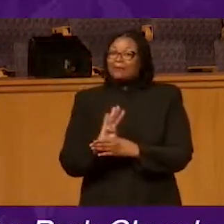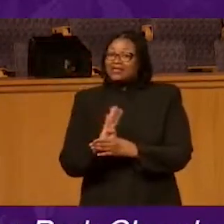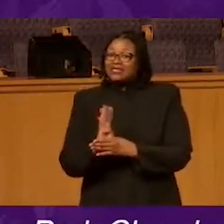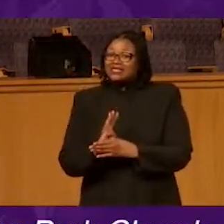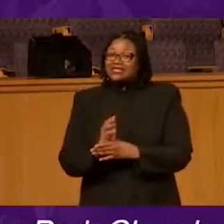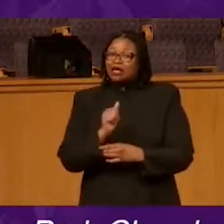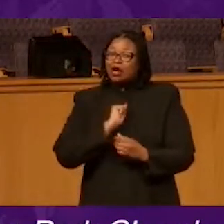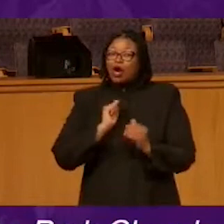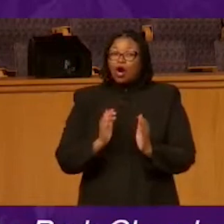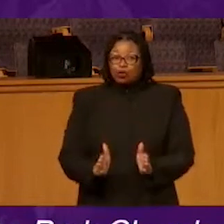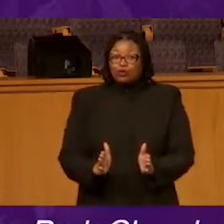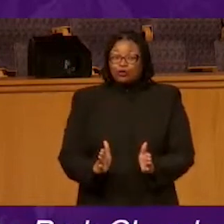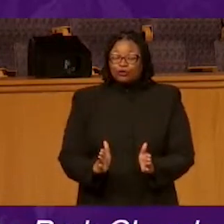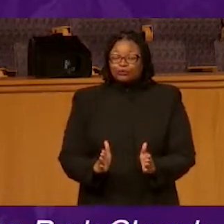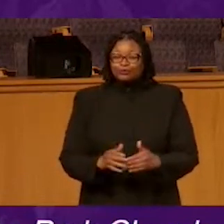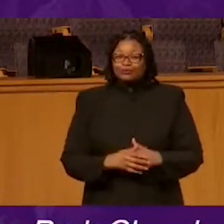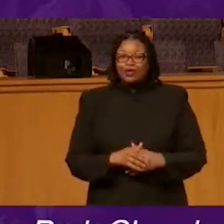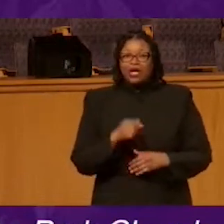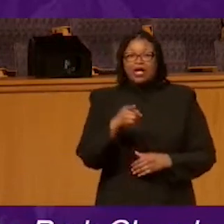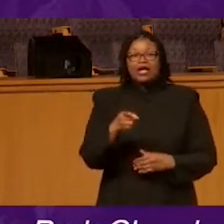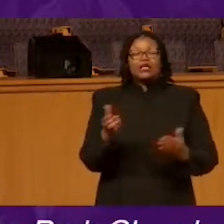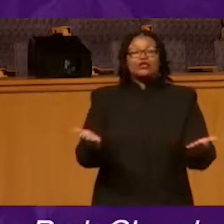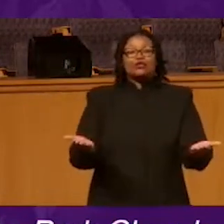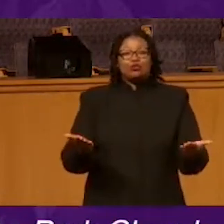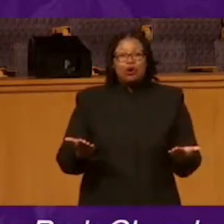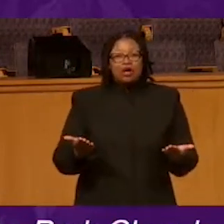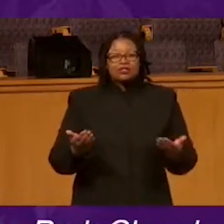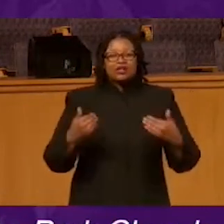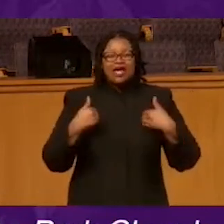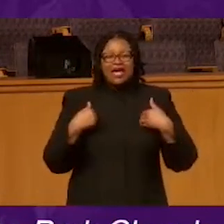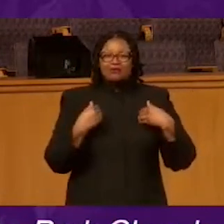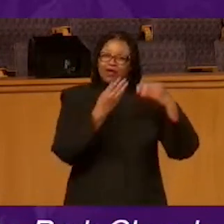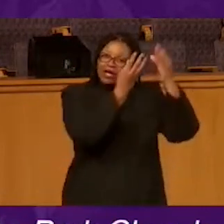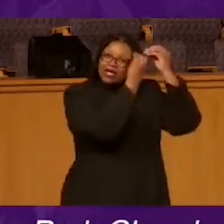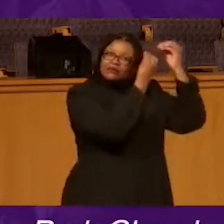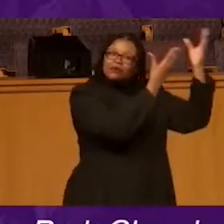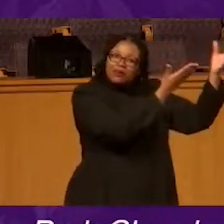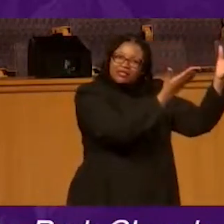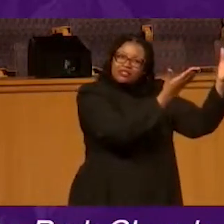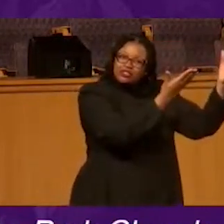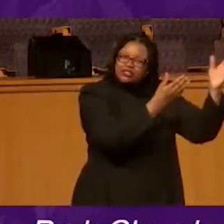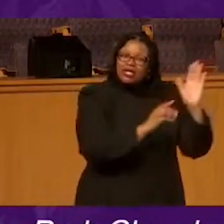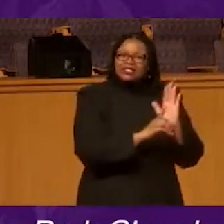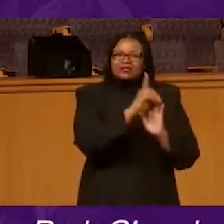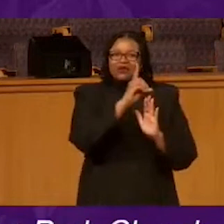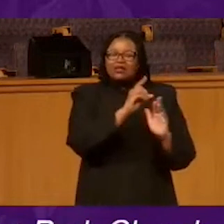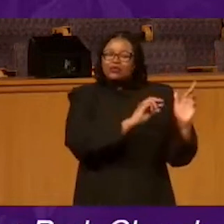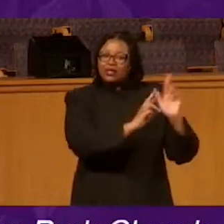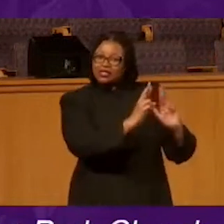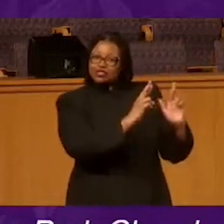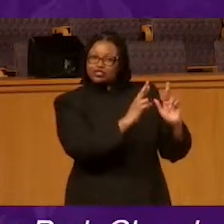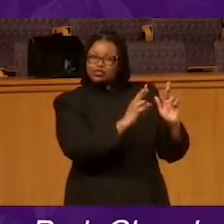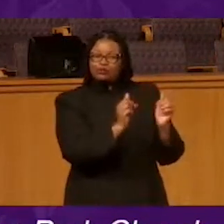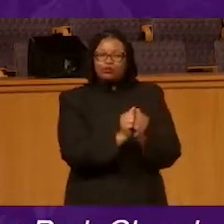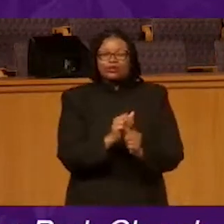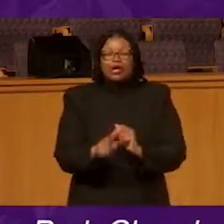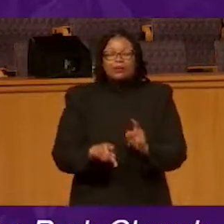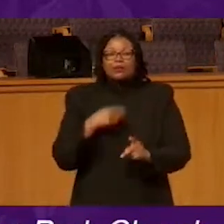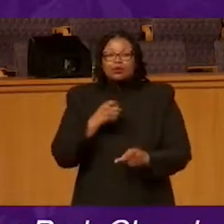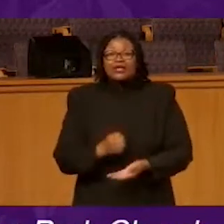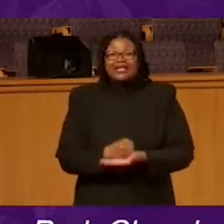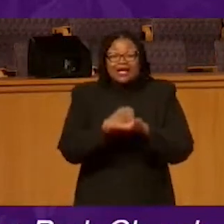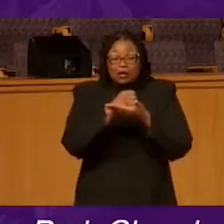owner and you want to have information, you want to develop relationships with those who can help